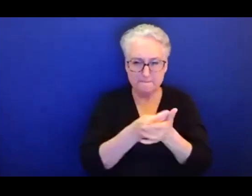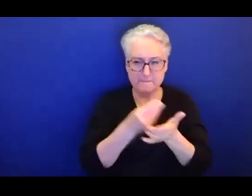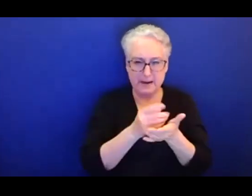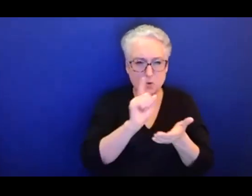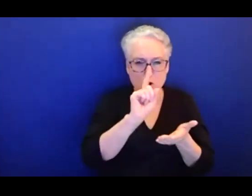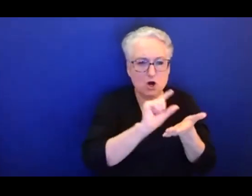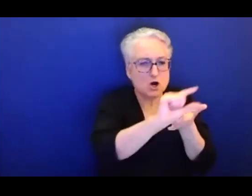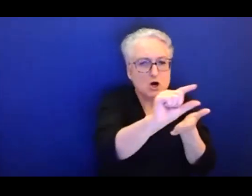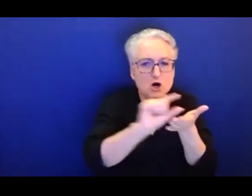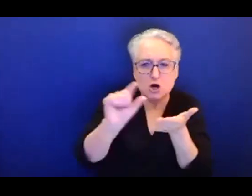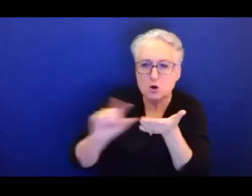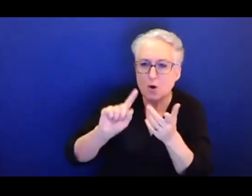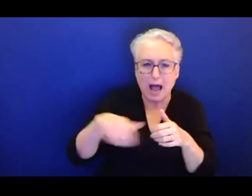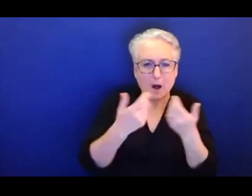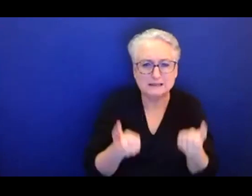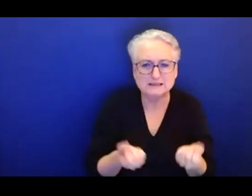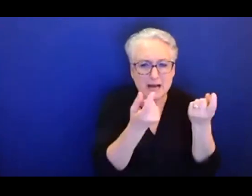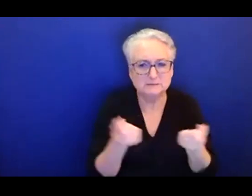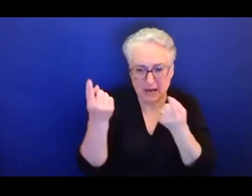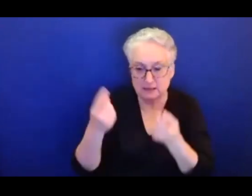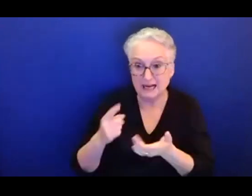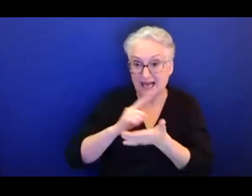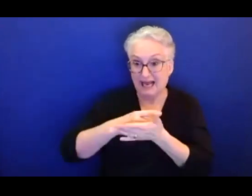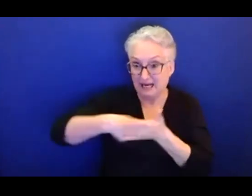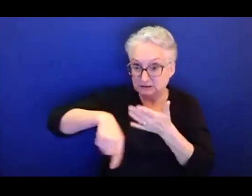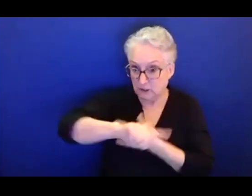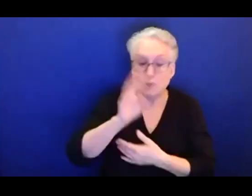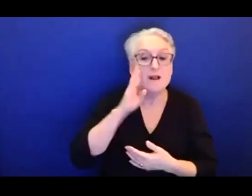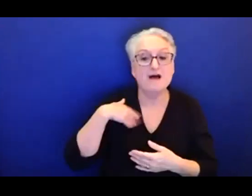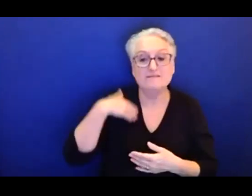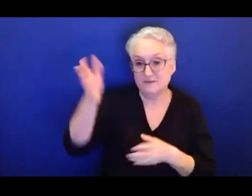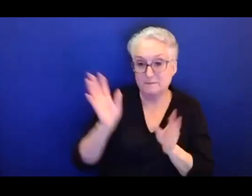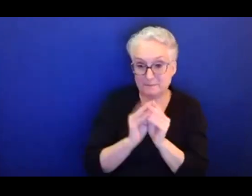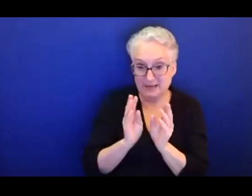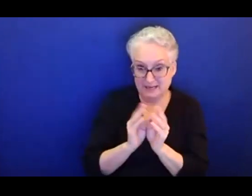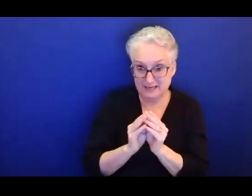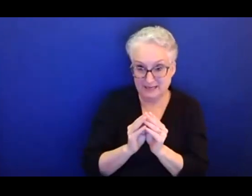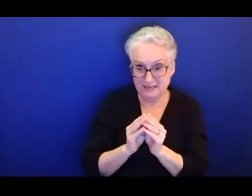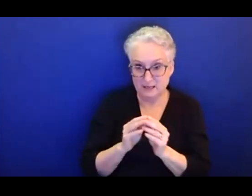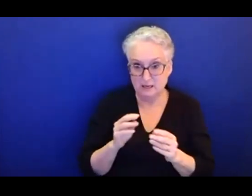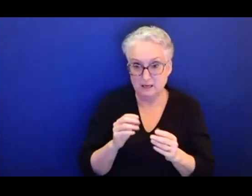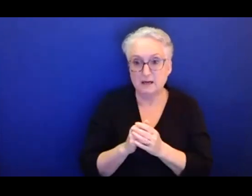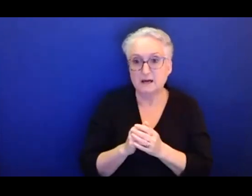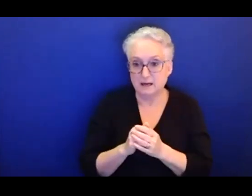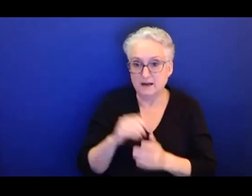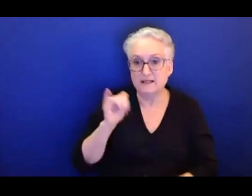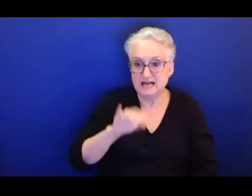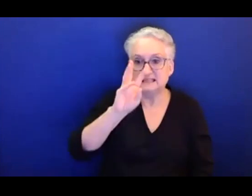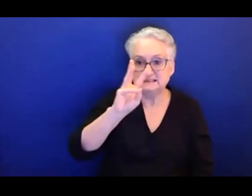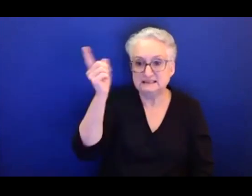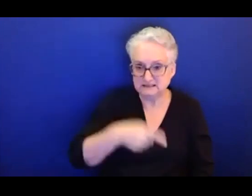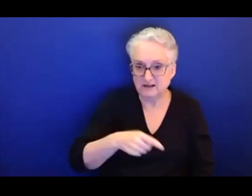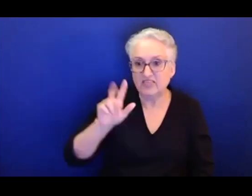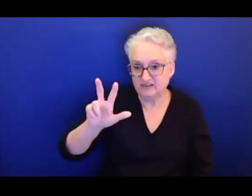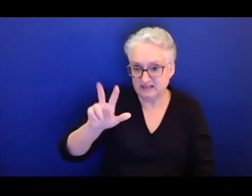Zoom. And then tentatively scheduled right now for June 17th at 7 o'clock, there'll be a telephone town hall